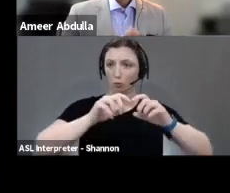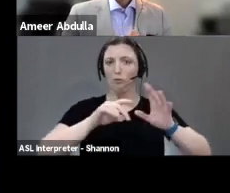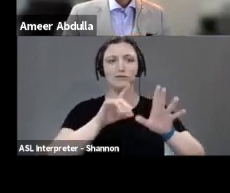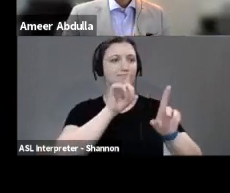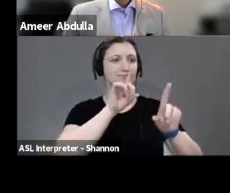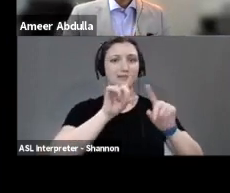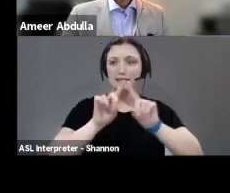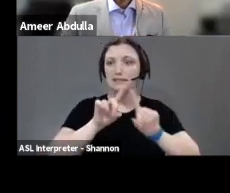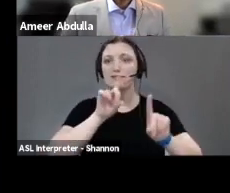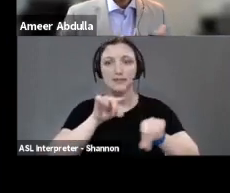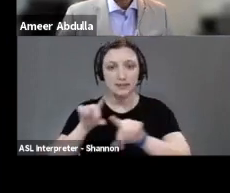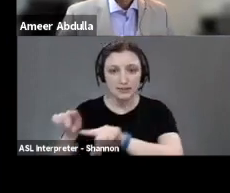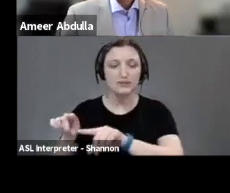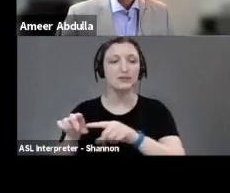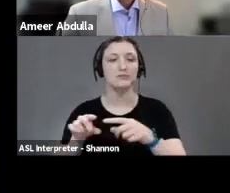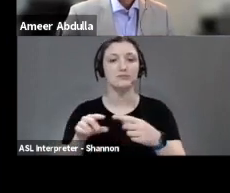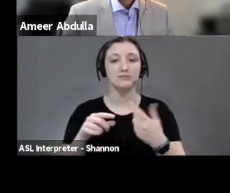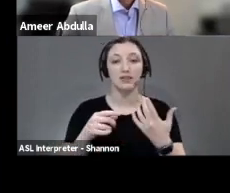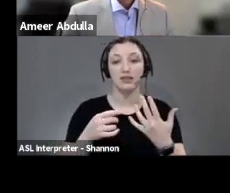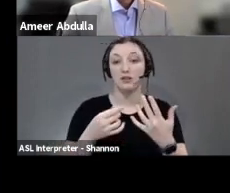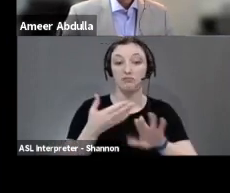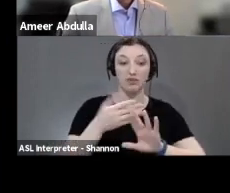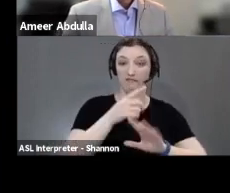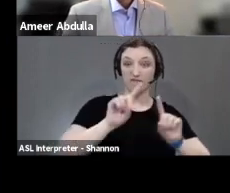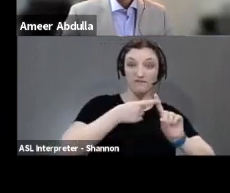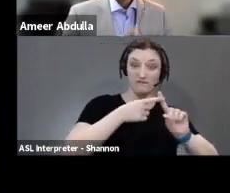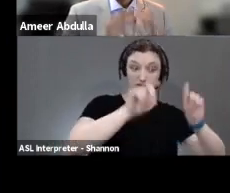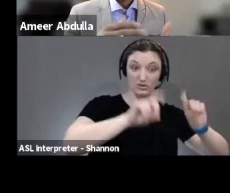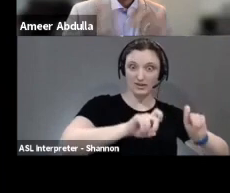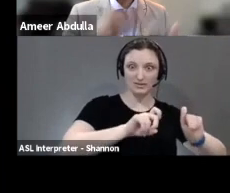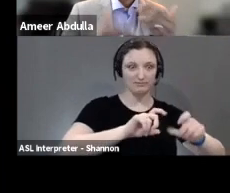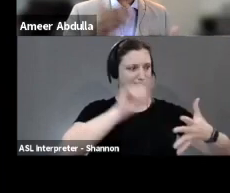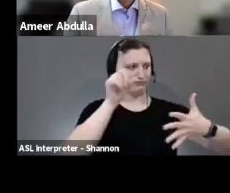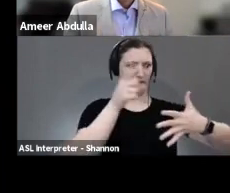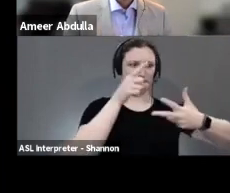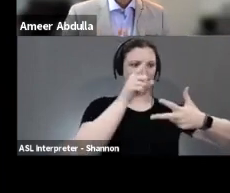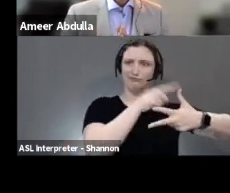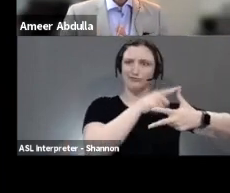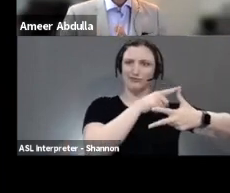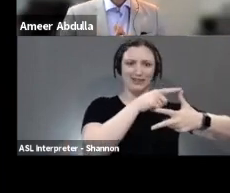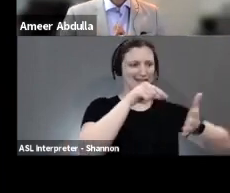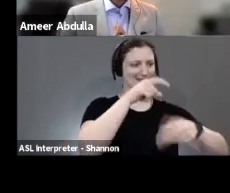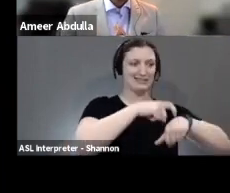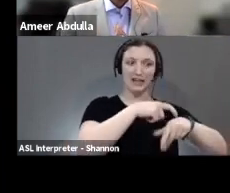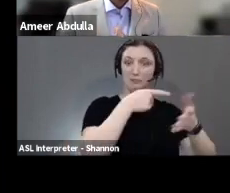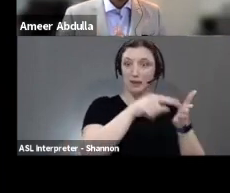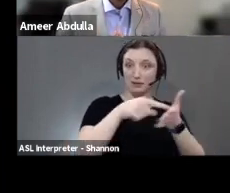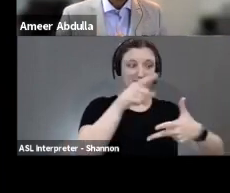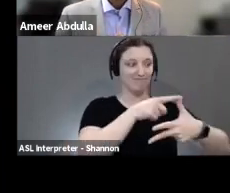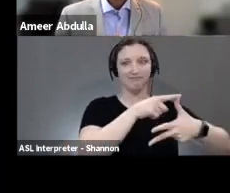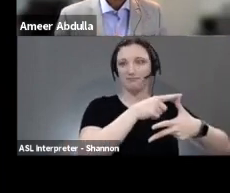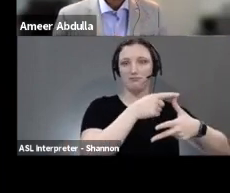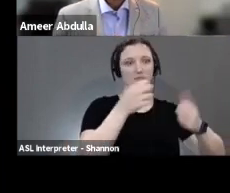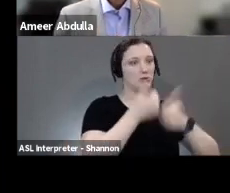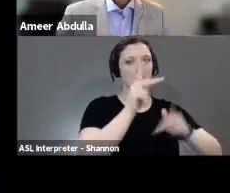one. The first one was pretty much a landslide for the first option in terms of timing of payments. This one, about 60% of folks